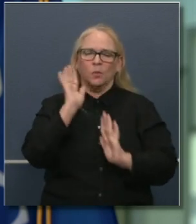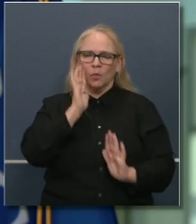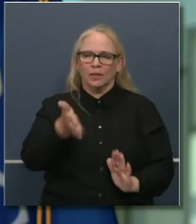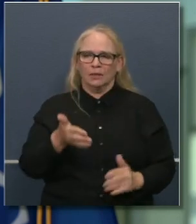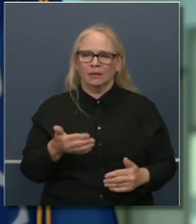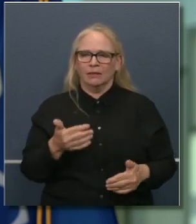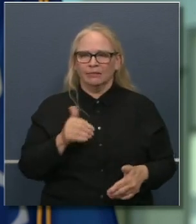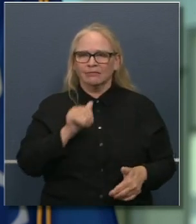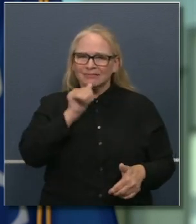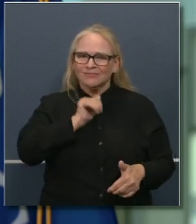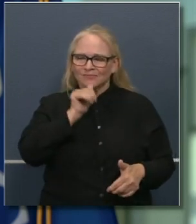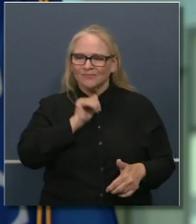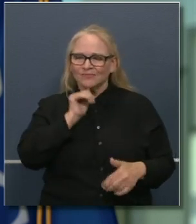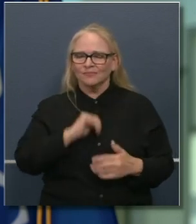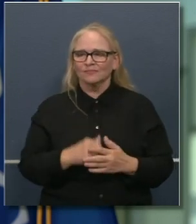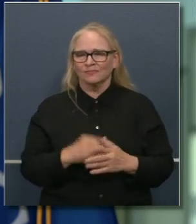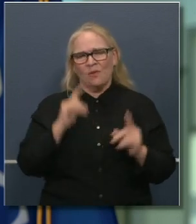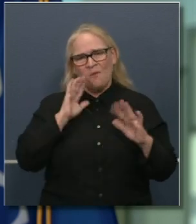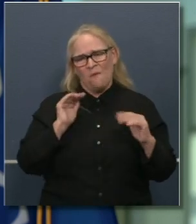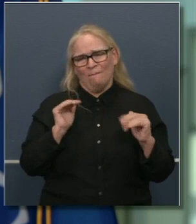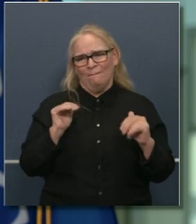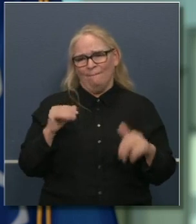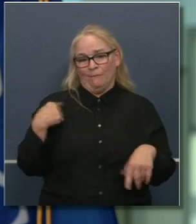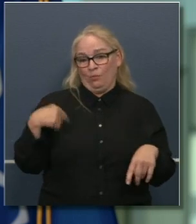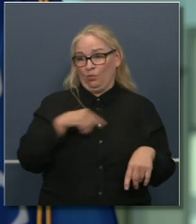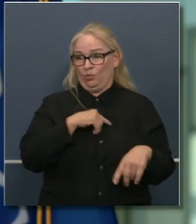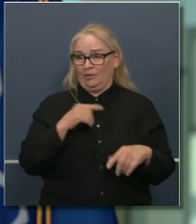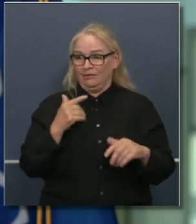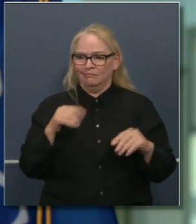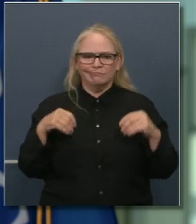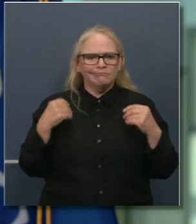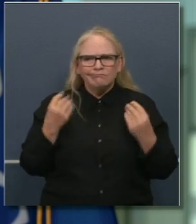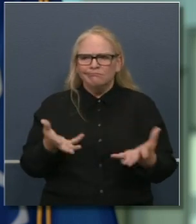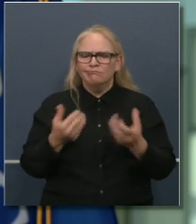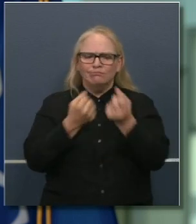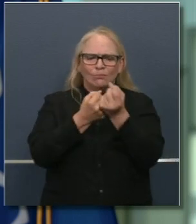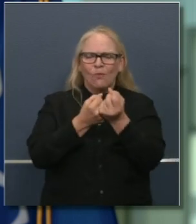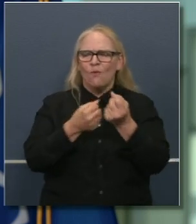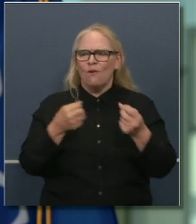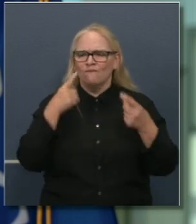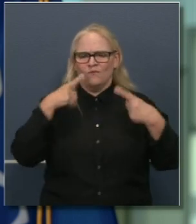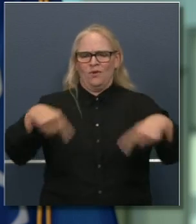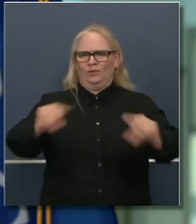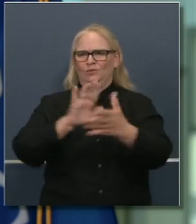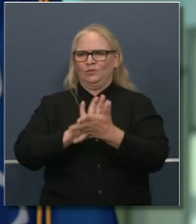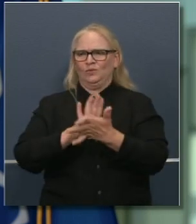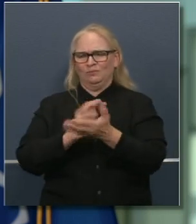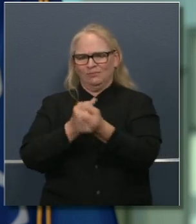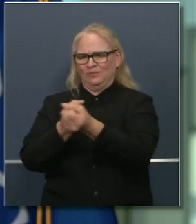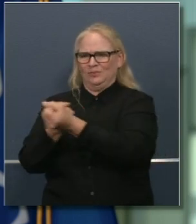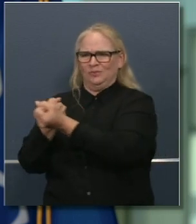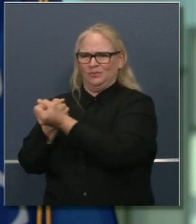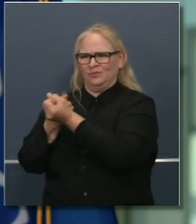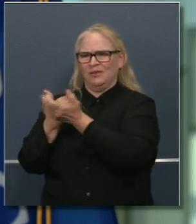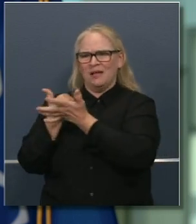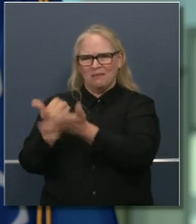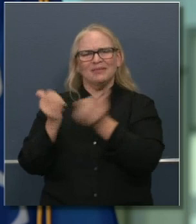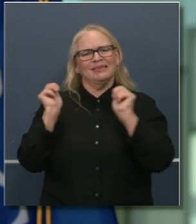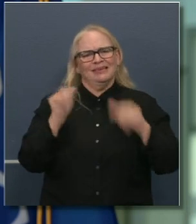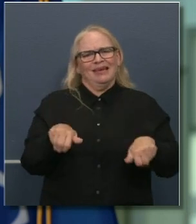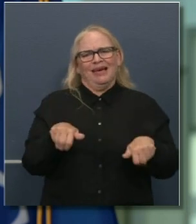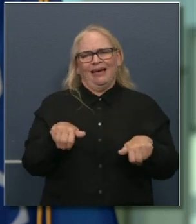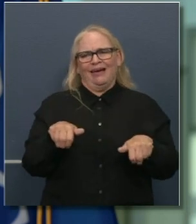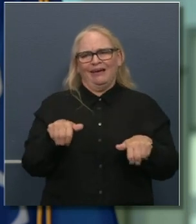finding all of those supports we possibly can across the spectrum to help support our